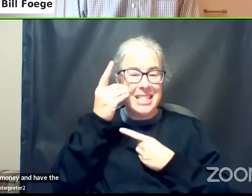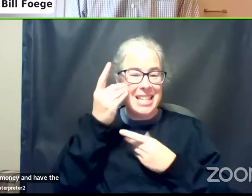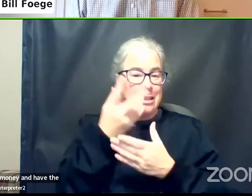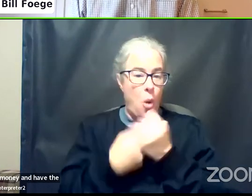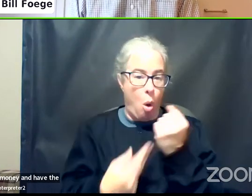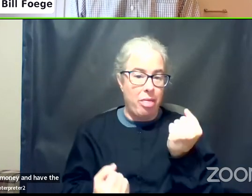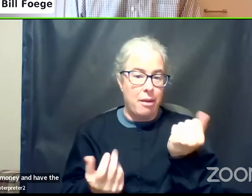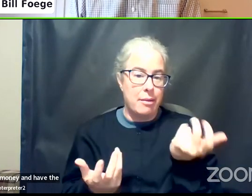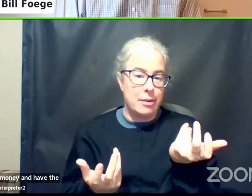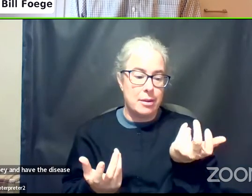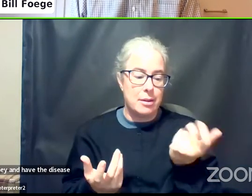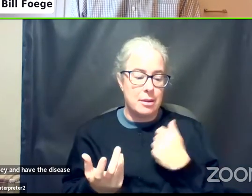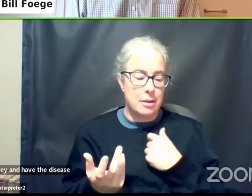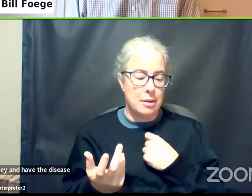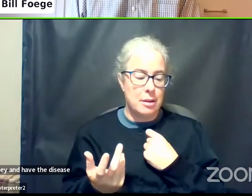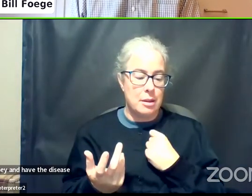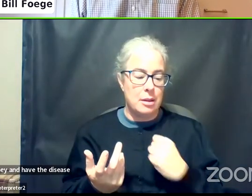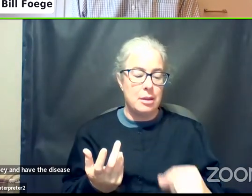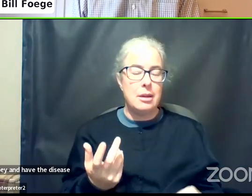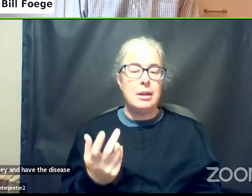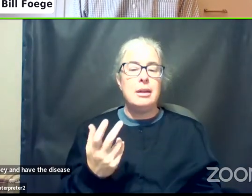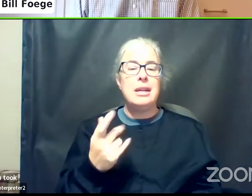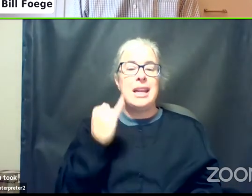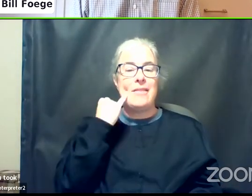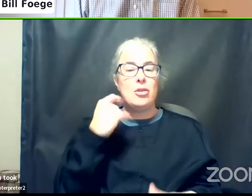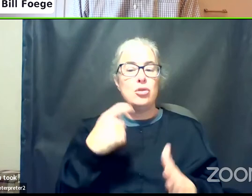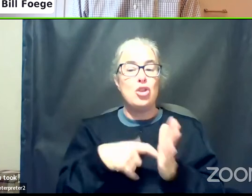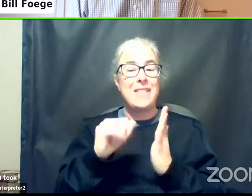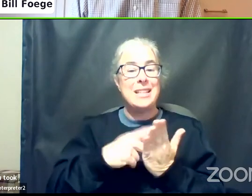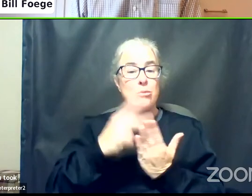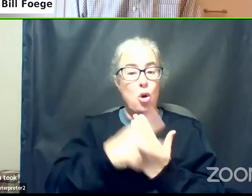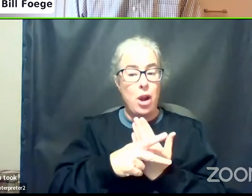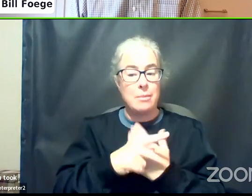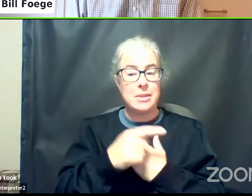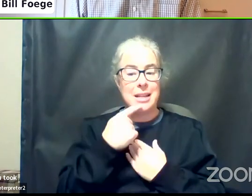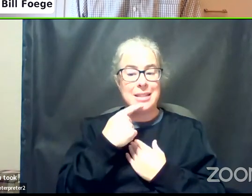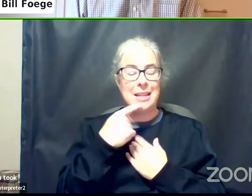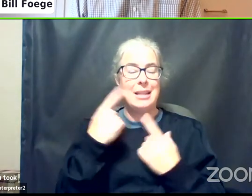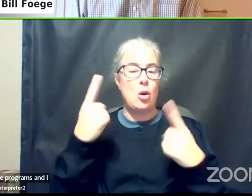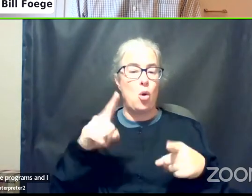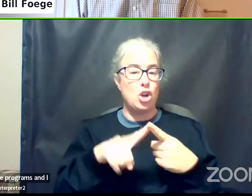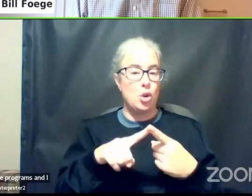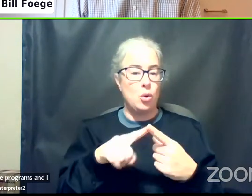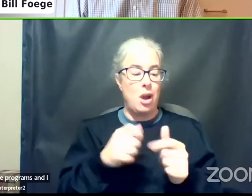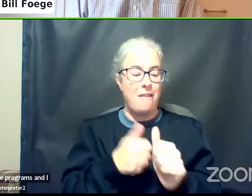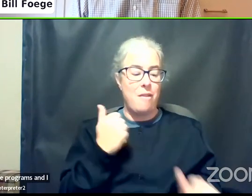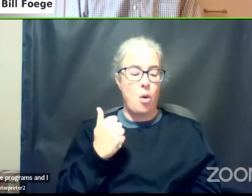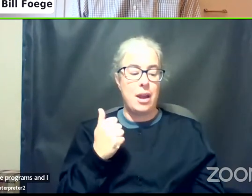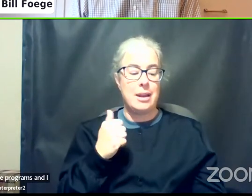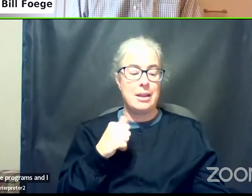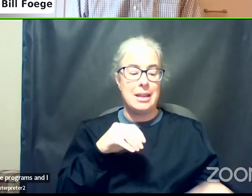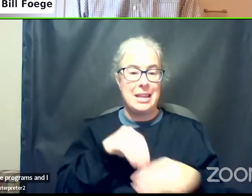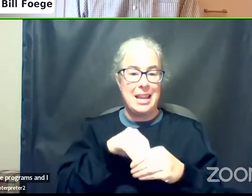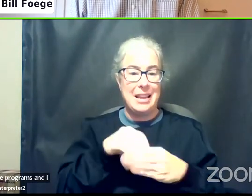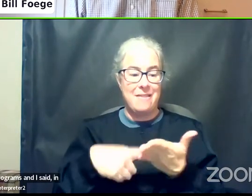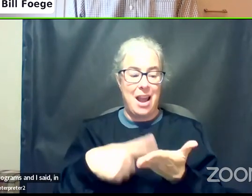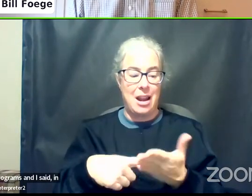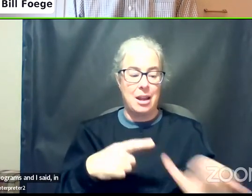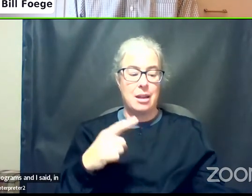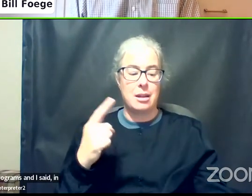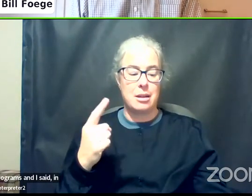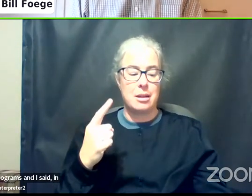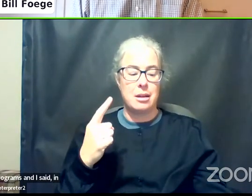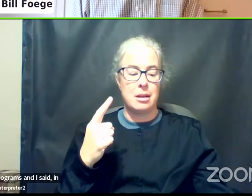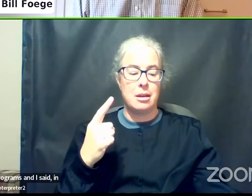and I said if you took these programs and I said in order to avoid infighting between